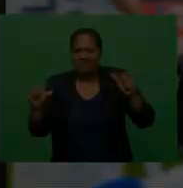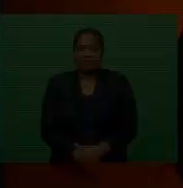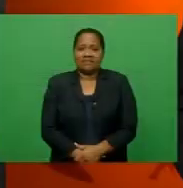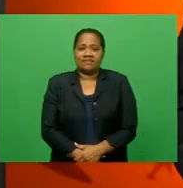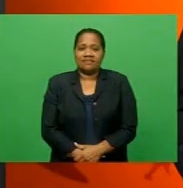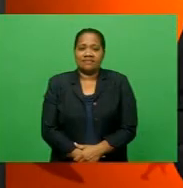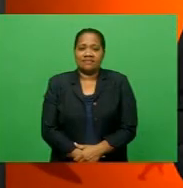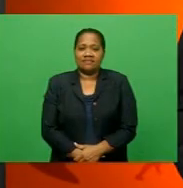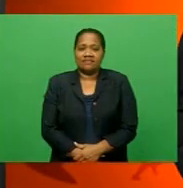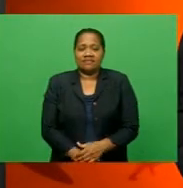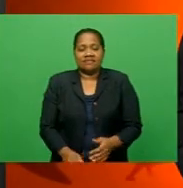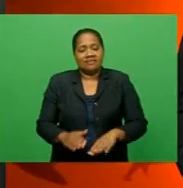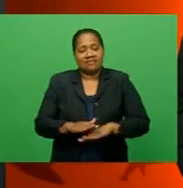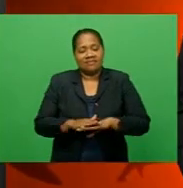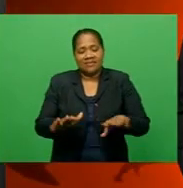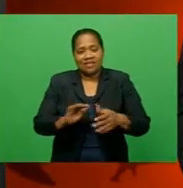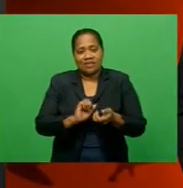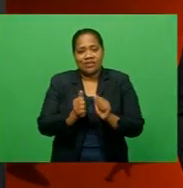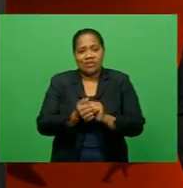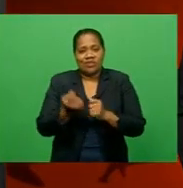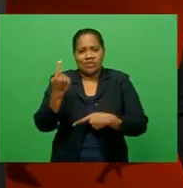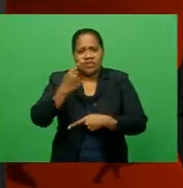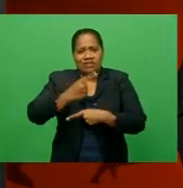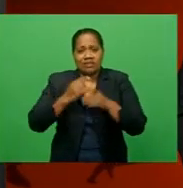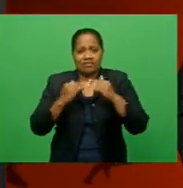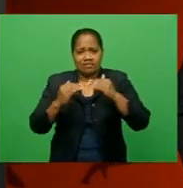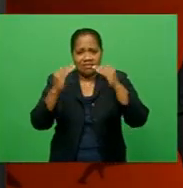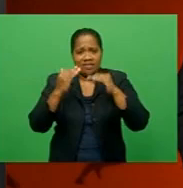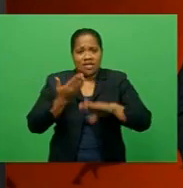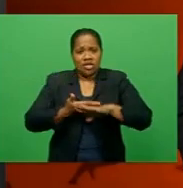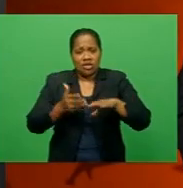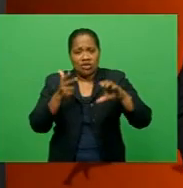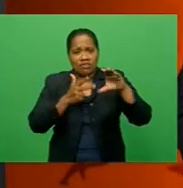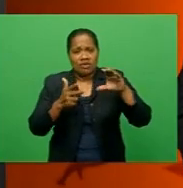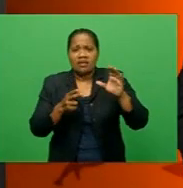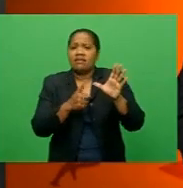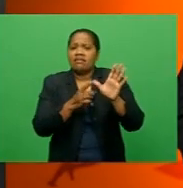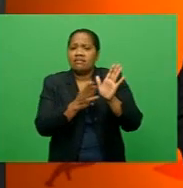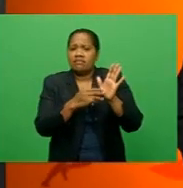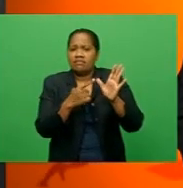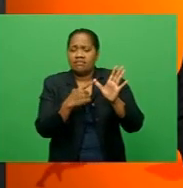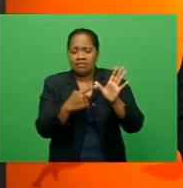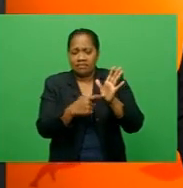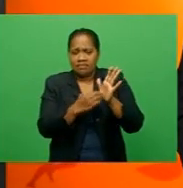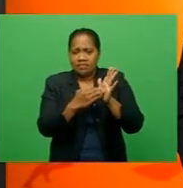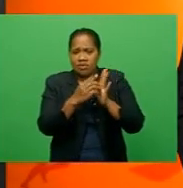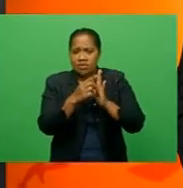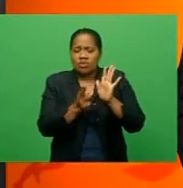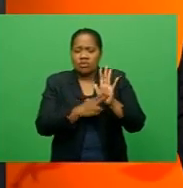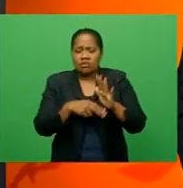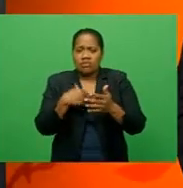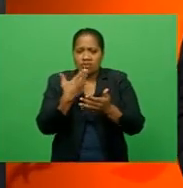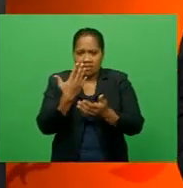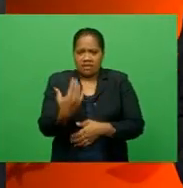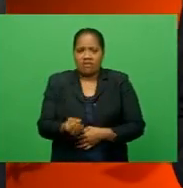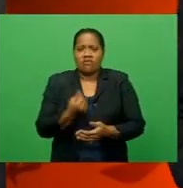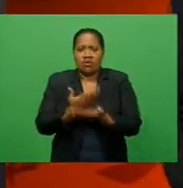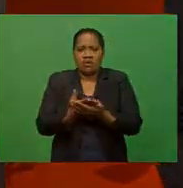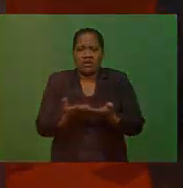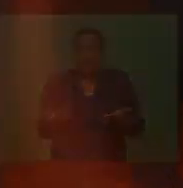weekend. That's it from Sports Tonight. Coming up in new media, Amazon launches online pharmacy. Details after the